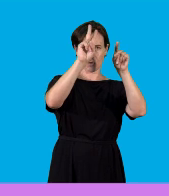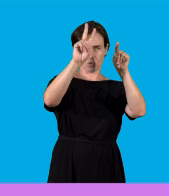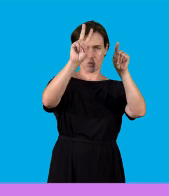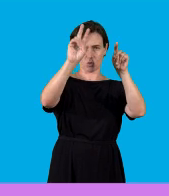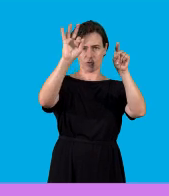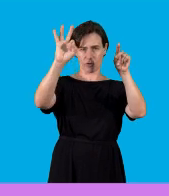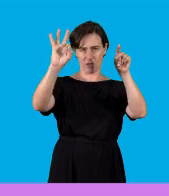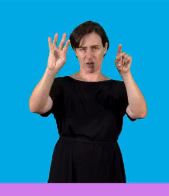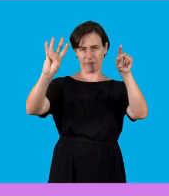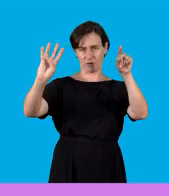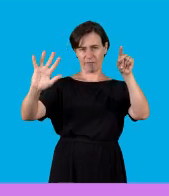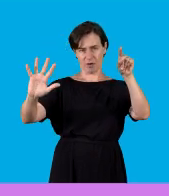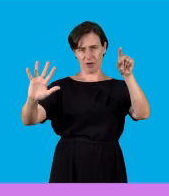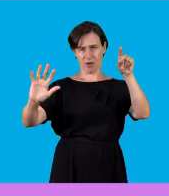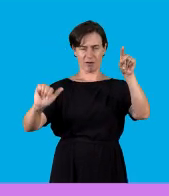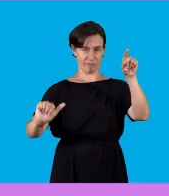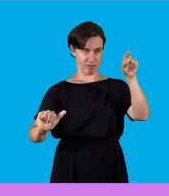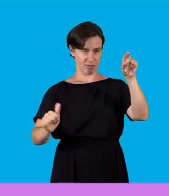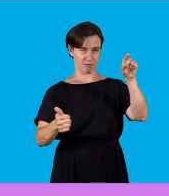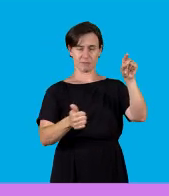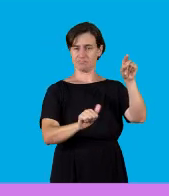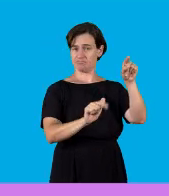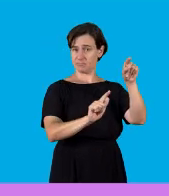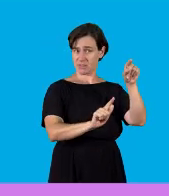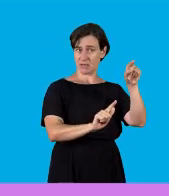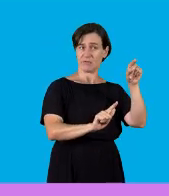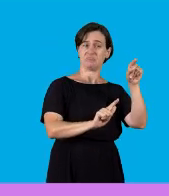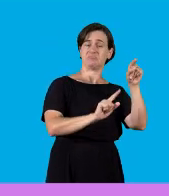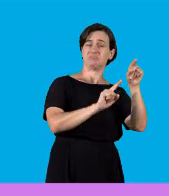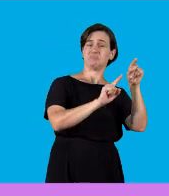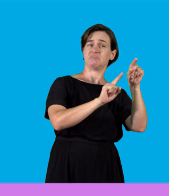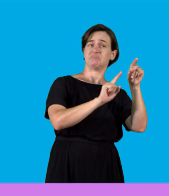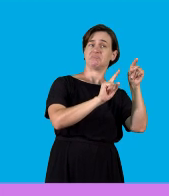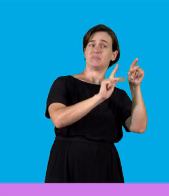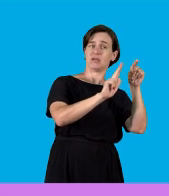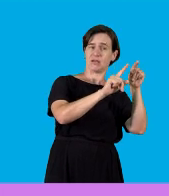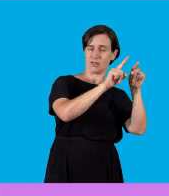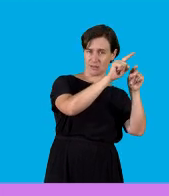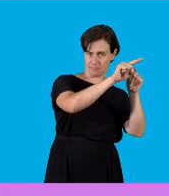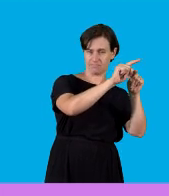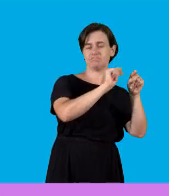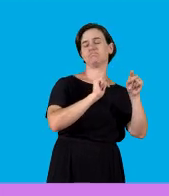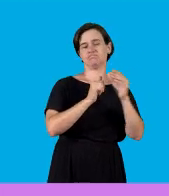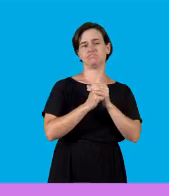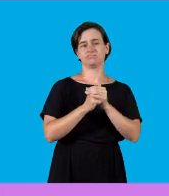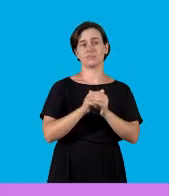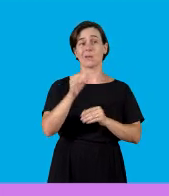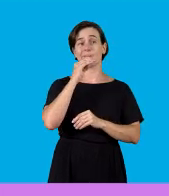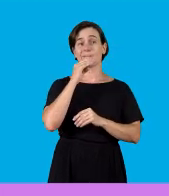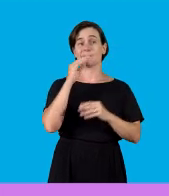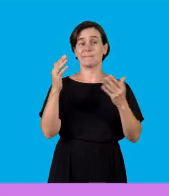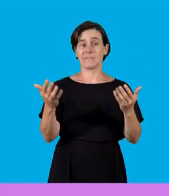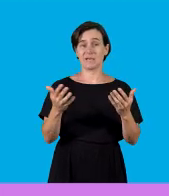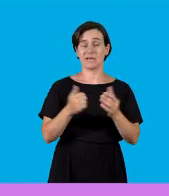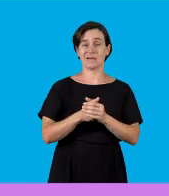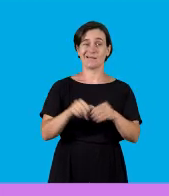two, number three, number four, number five, number six, number seven, and number eight. So we've got